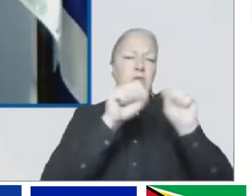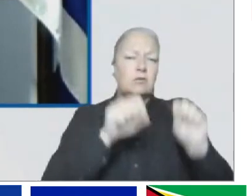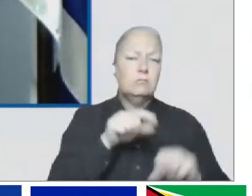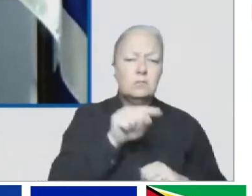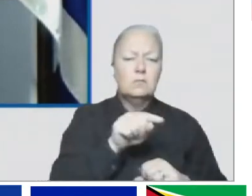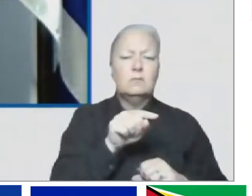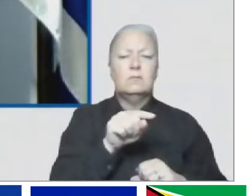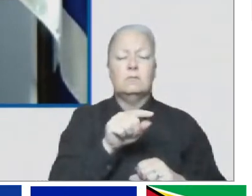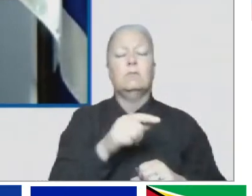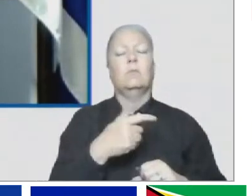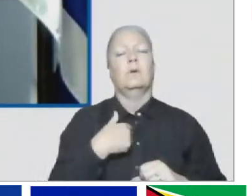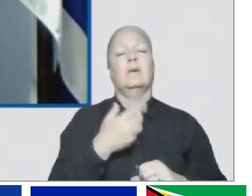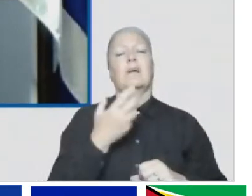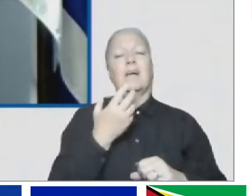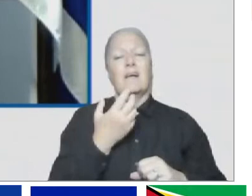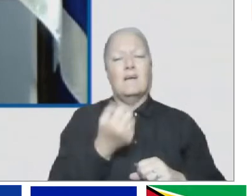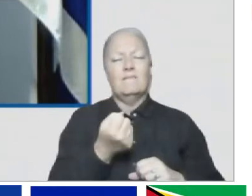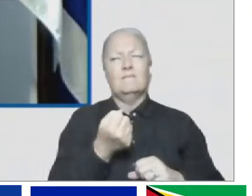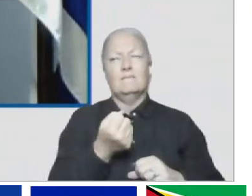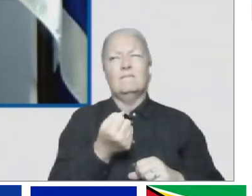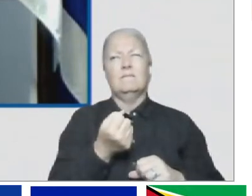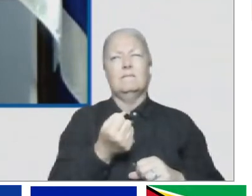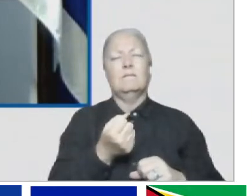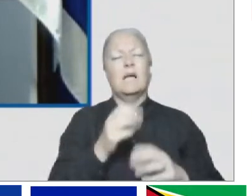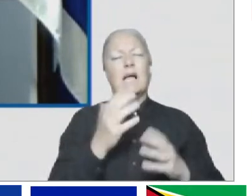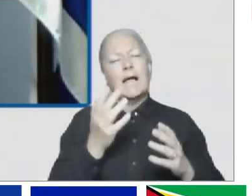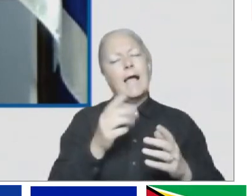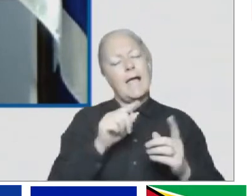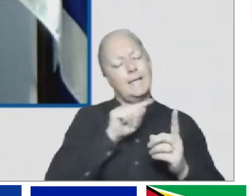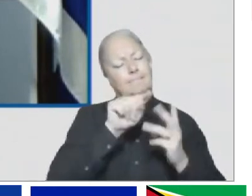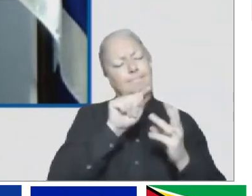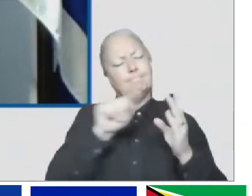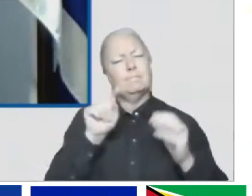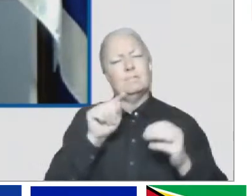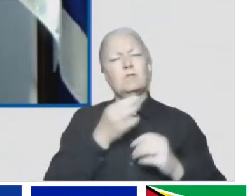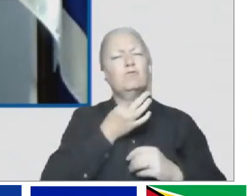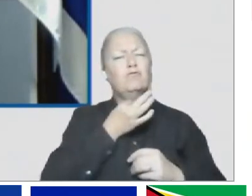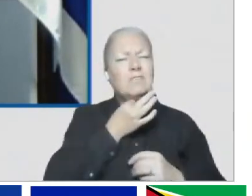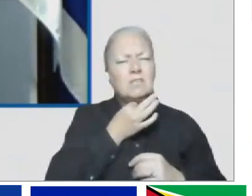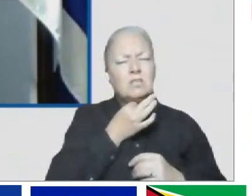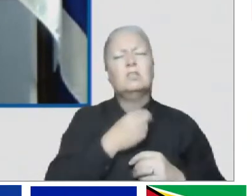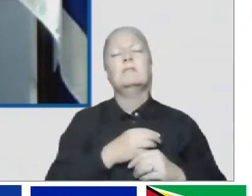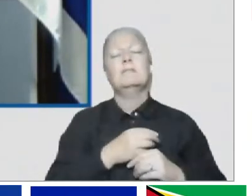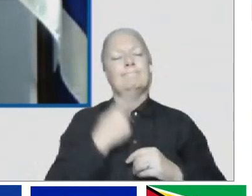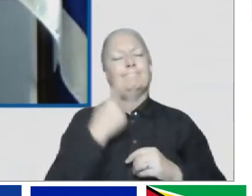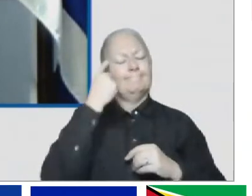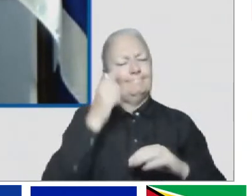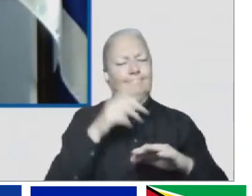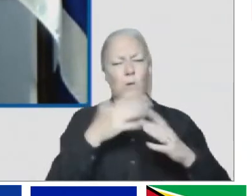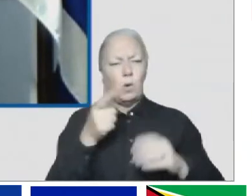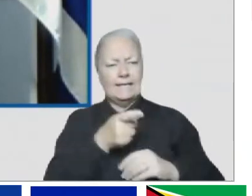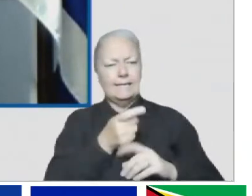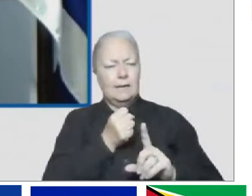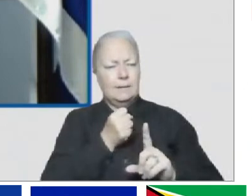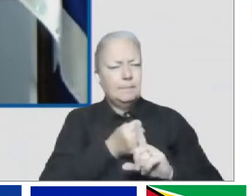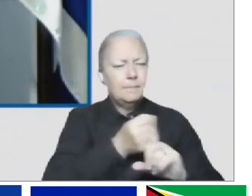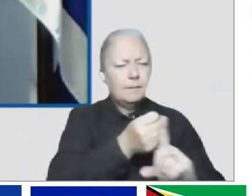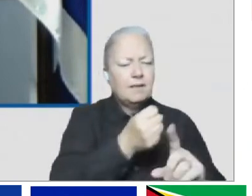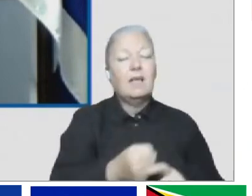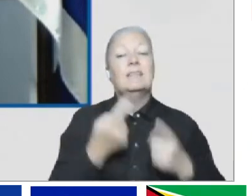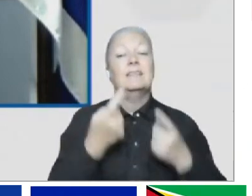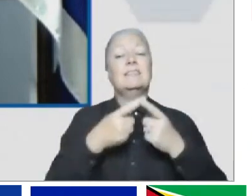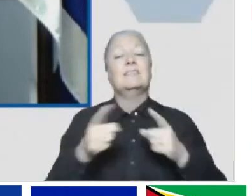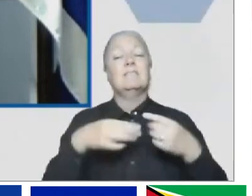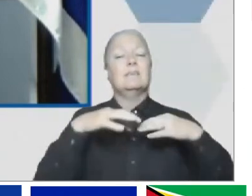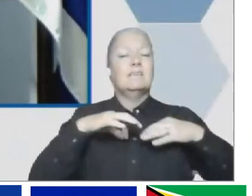of risks and impacts where different ministries, entities, and